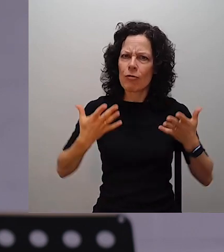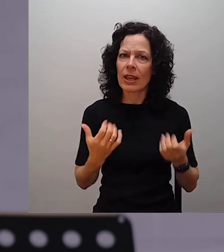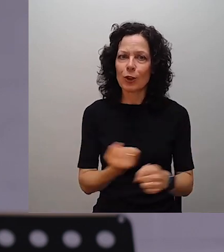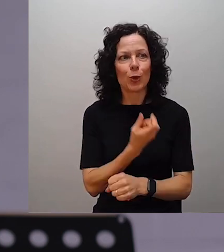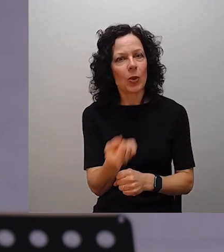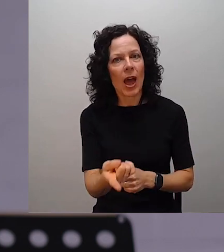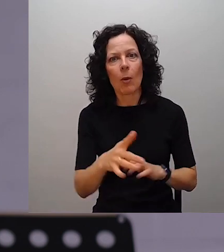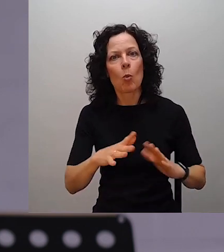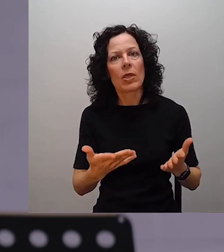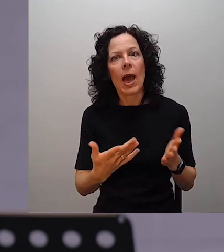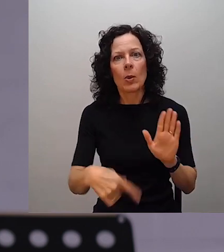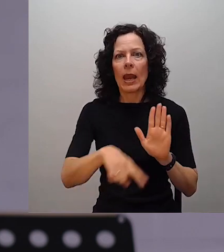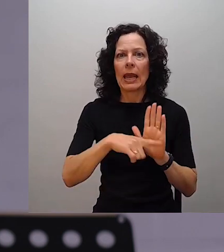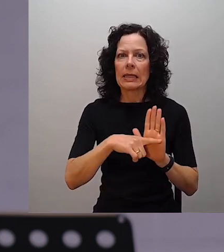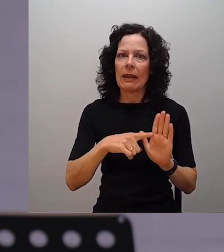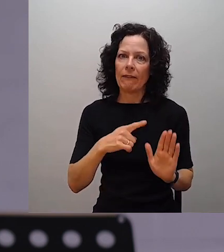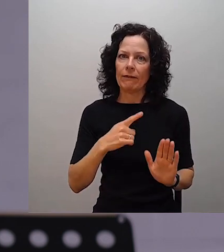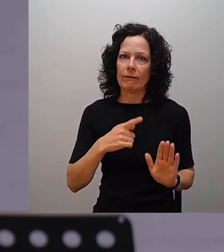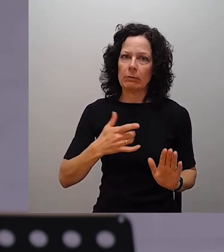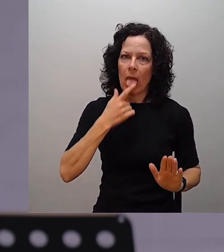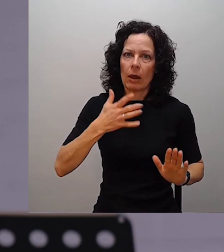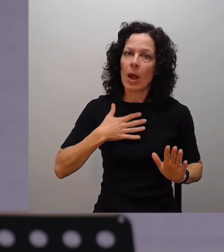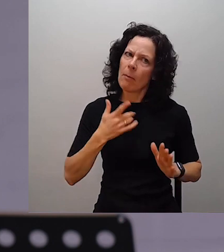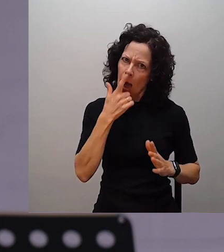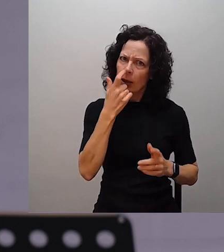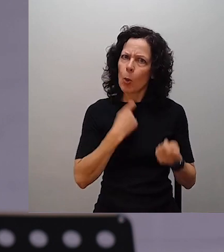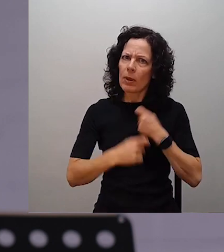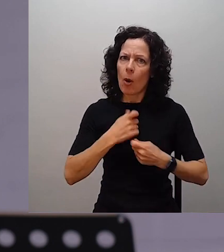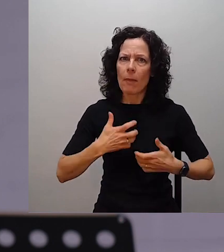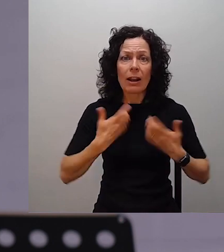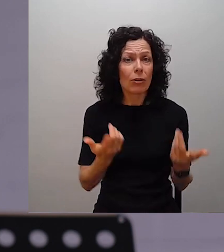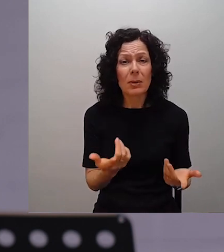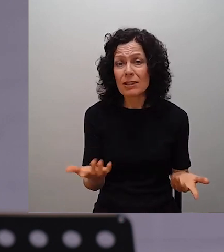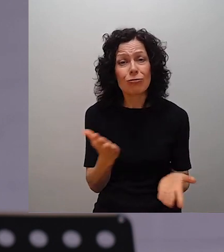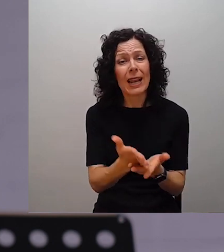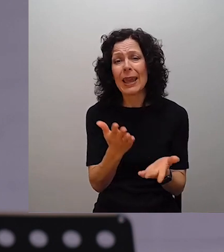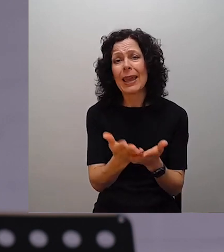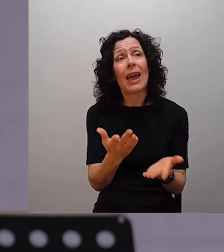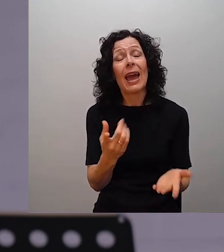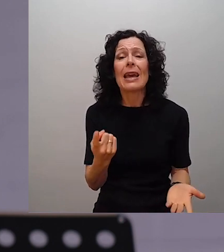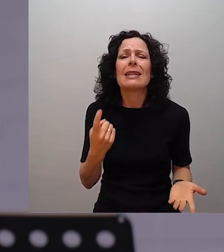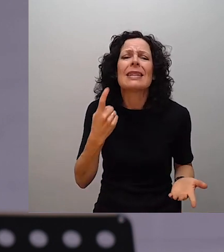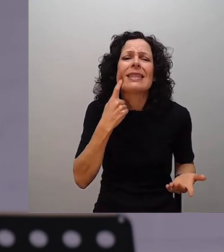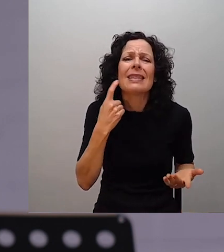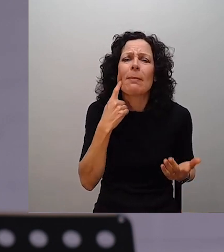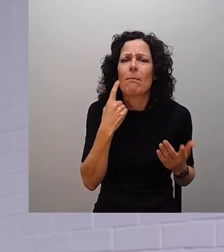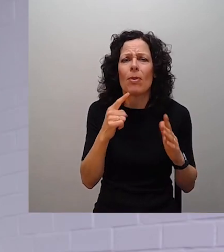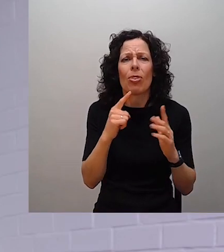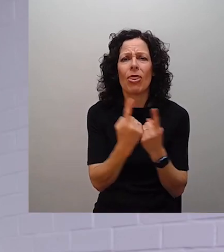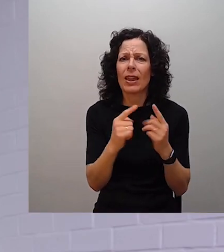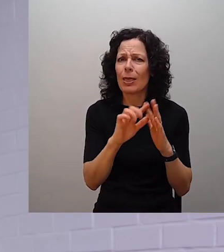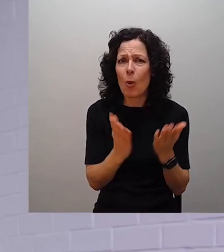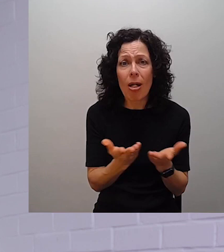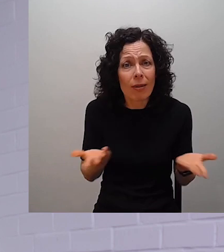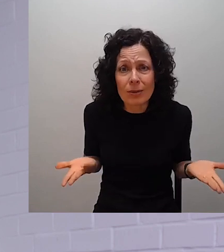attached to who they are. I will get angry though if I keep talking about this, because it's like the simplest thing in the world, I feel, you know?